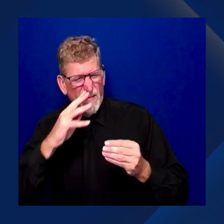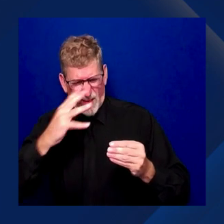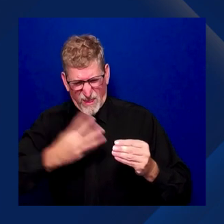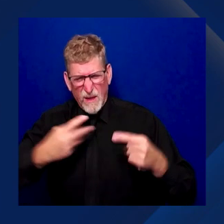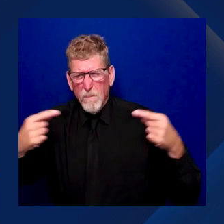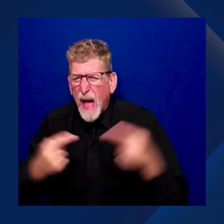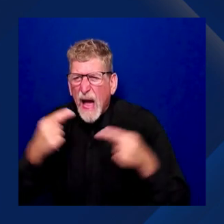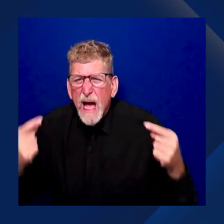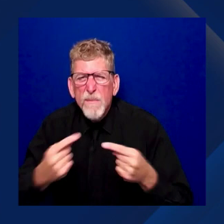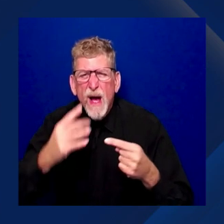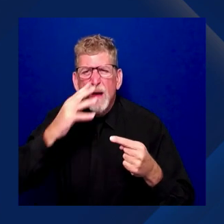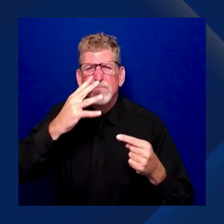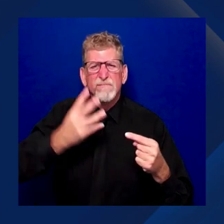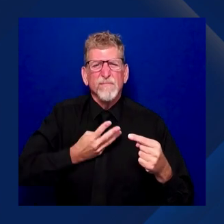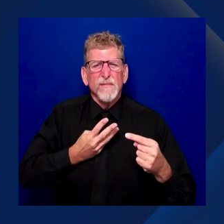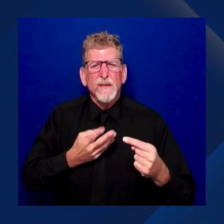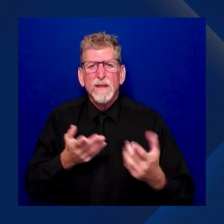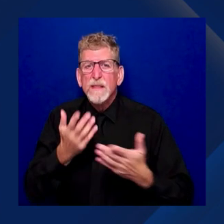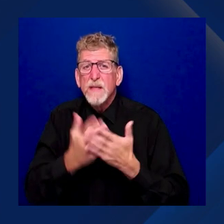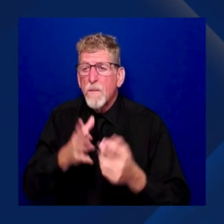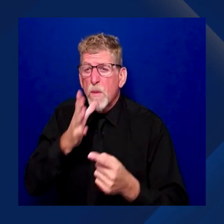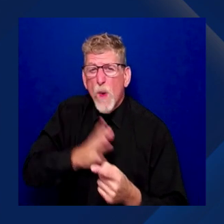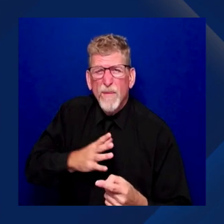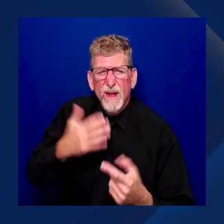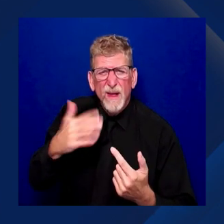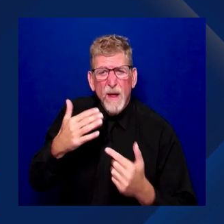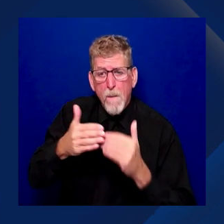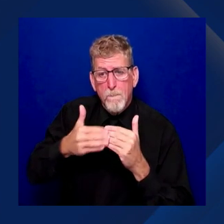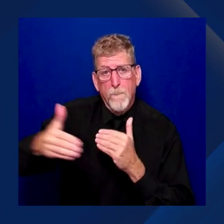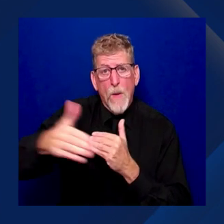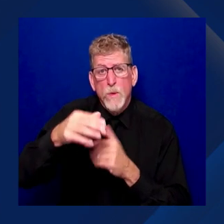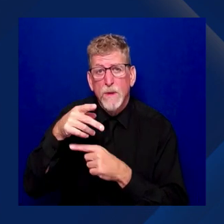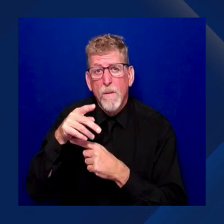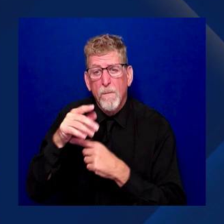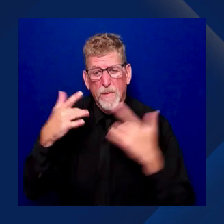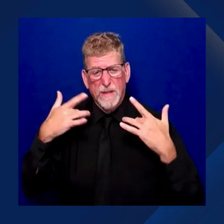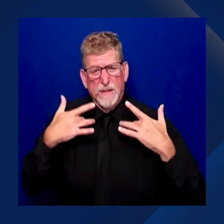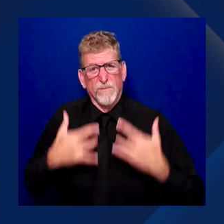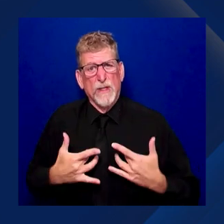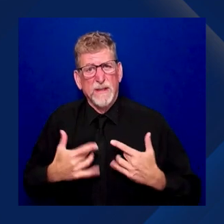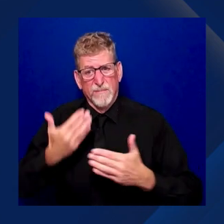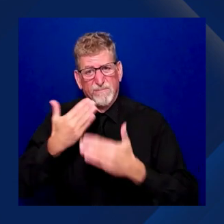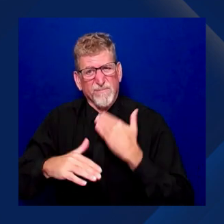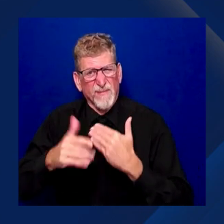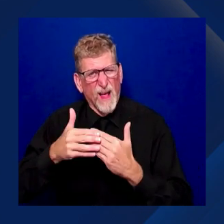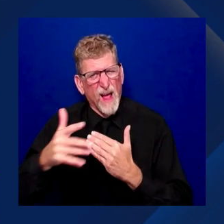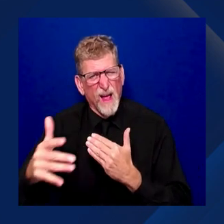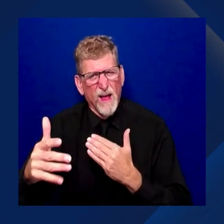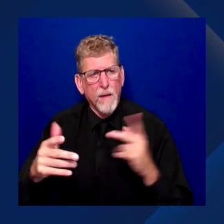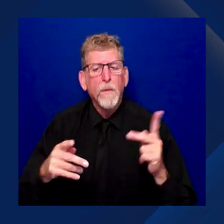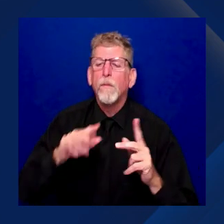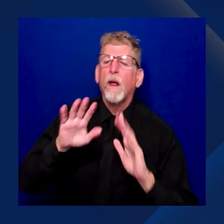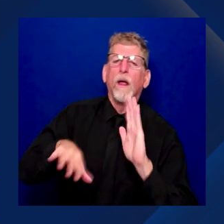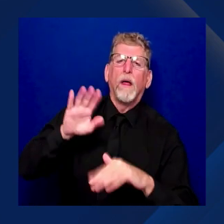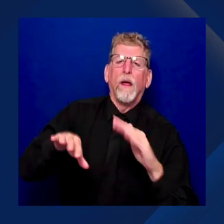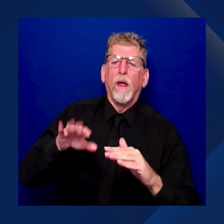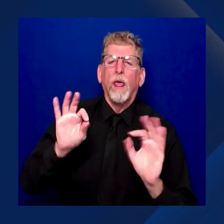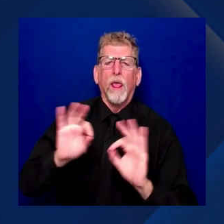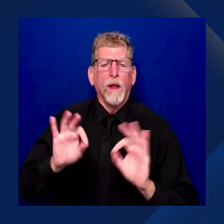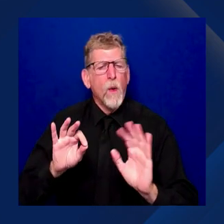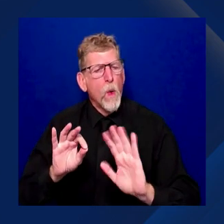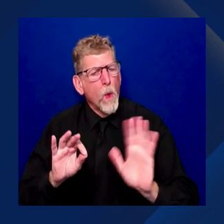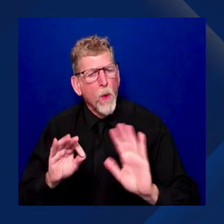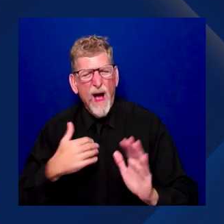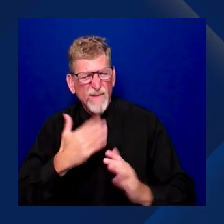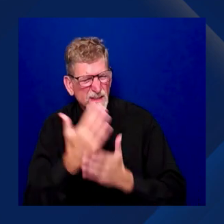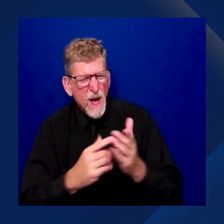women who experienced postpartum depression only to be dismissed. Stories of women who had to be put on life